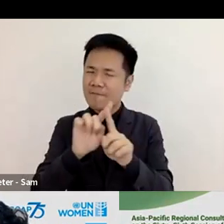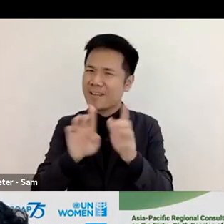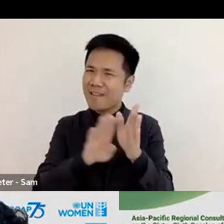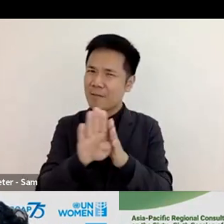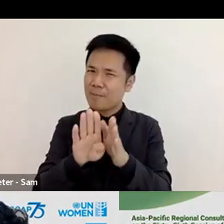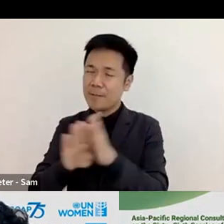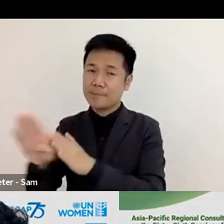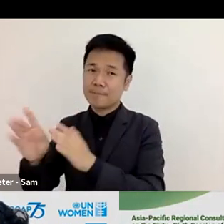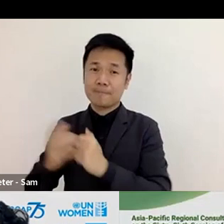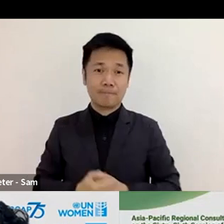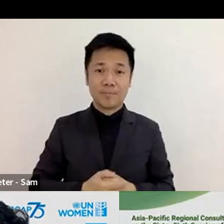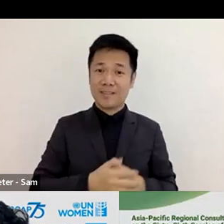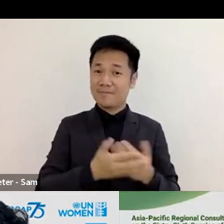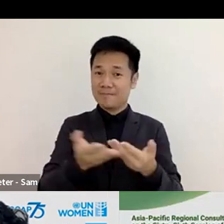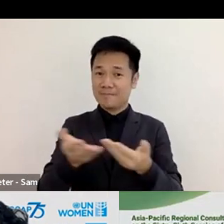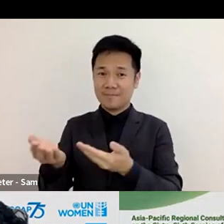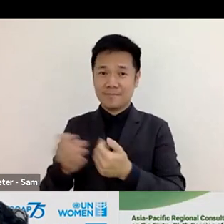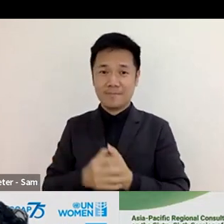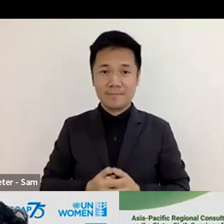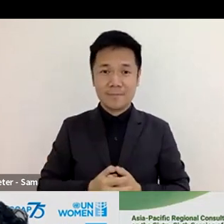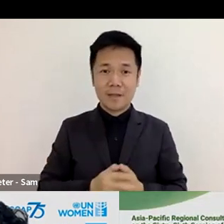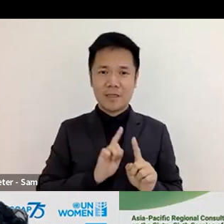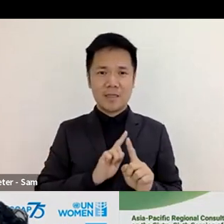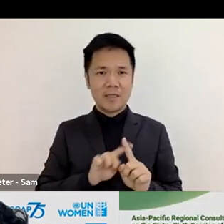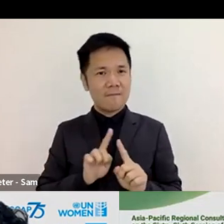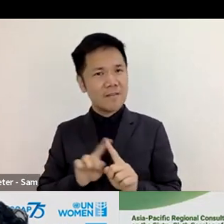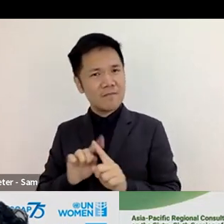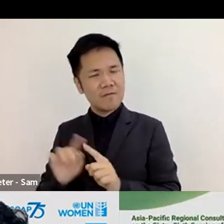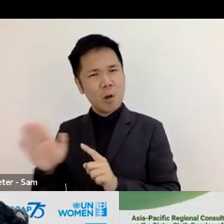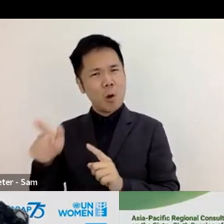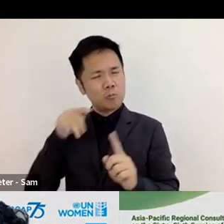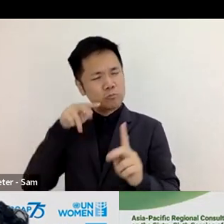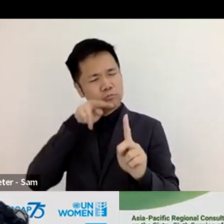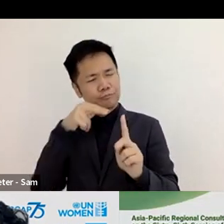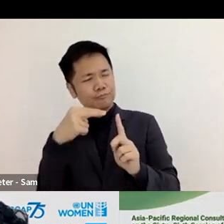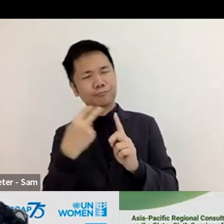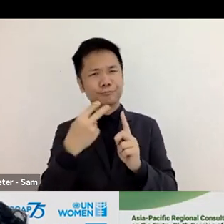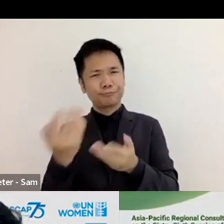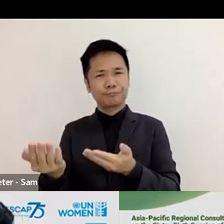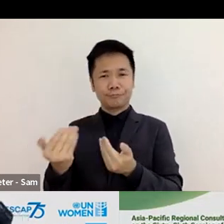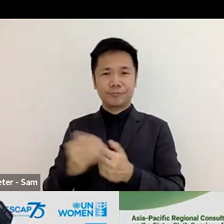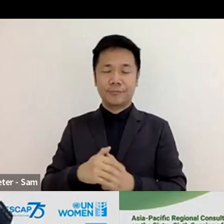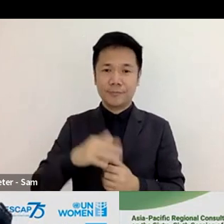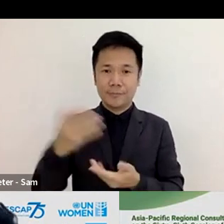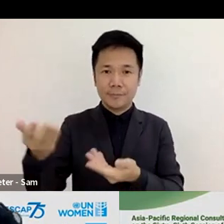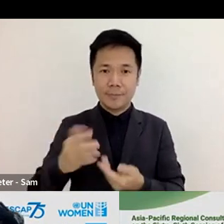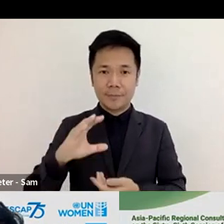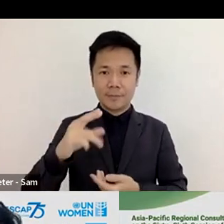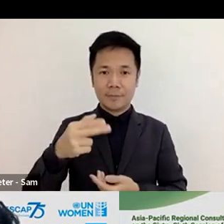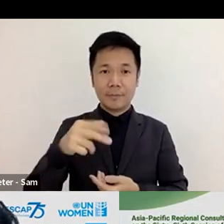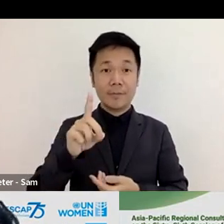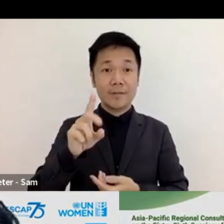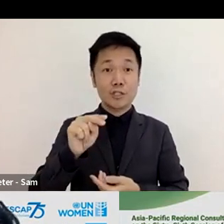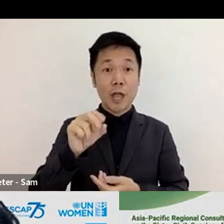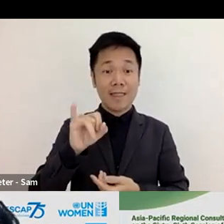all levels, micro, macro, and the meso level. So it's my pleasure to invite Chandni. Over to you, Chandni.